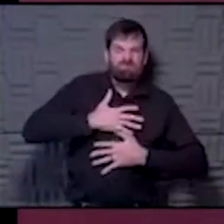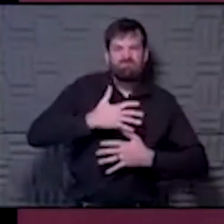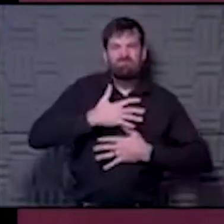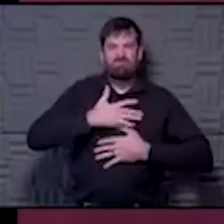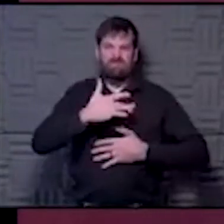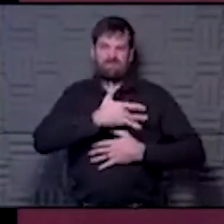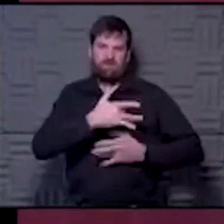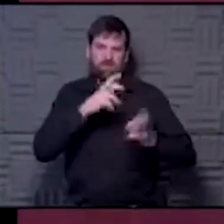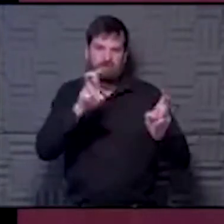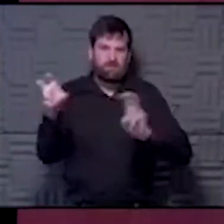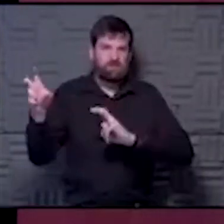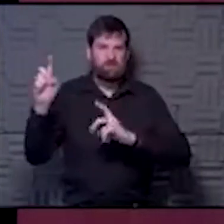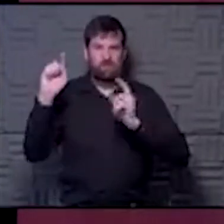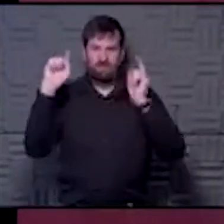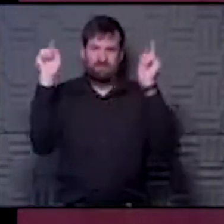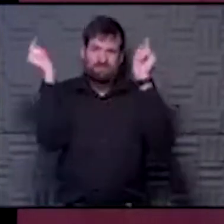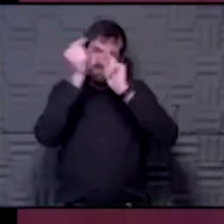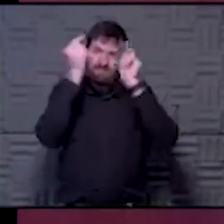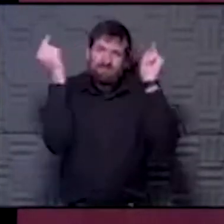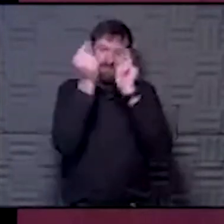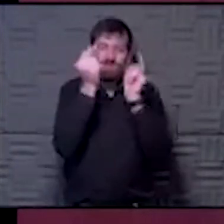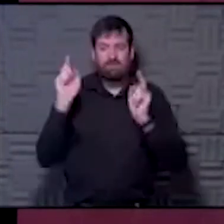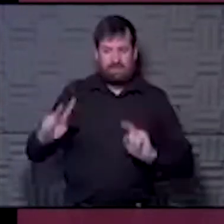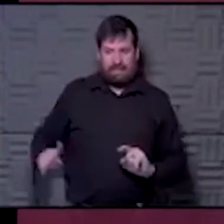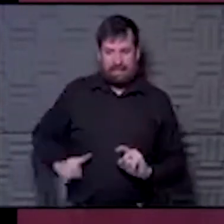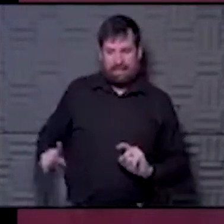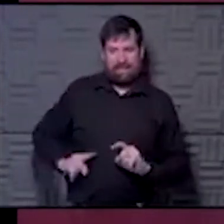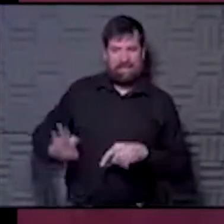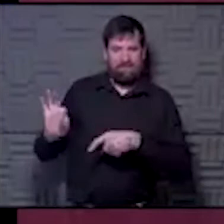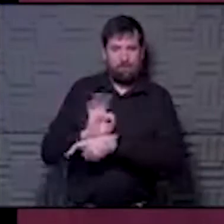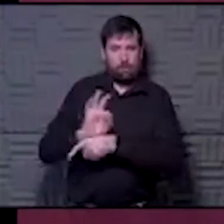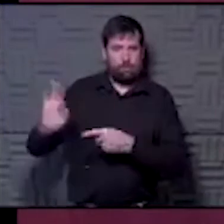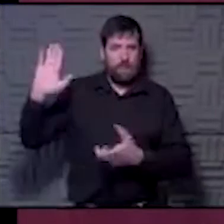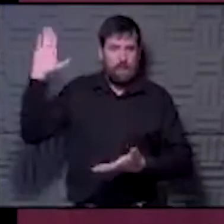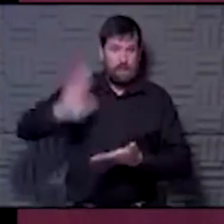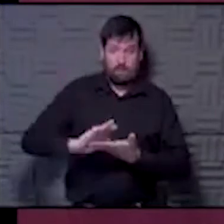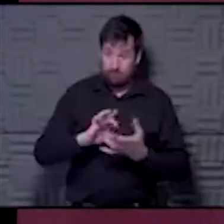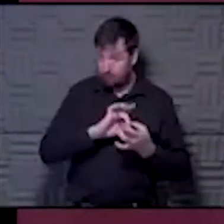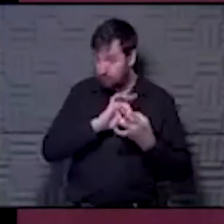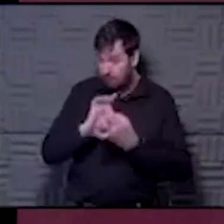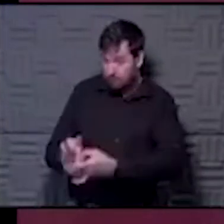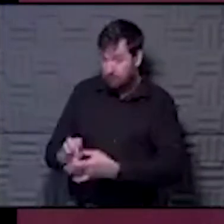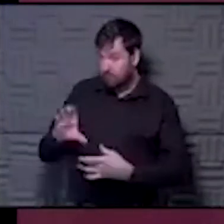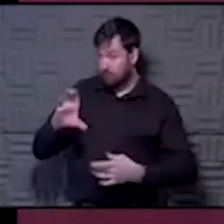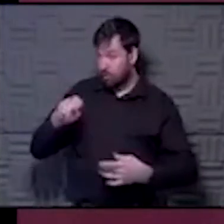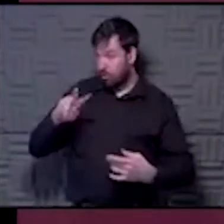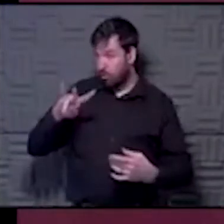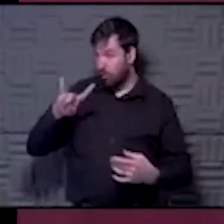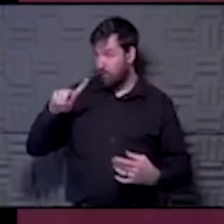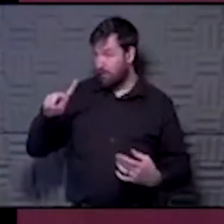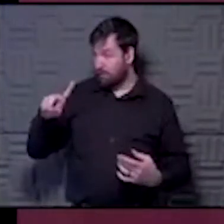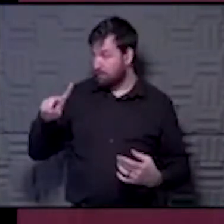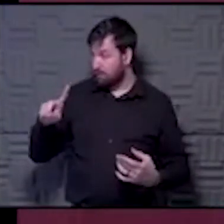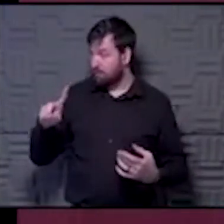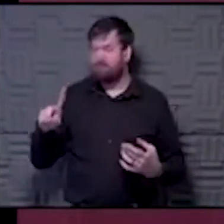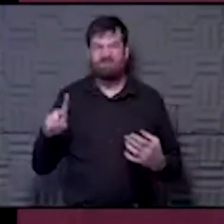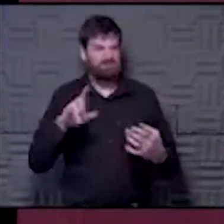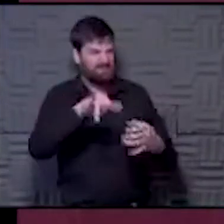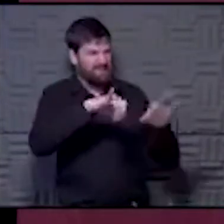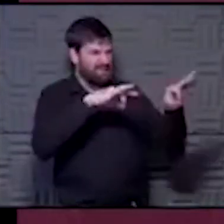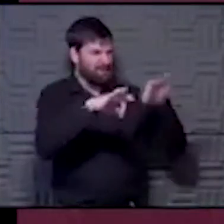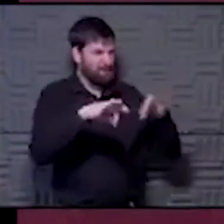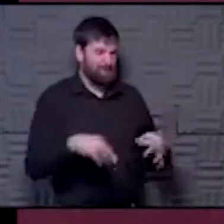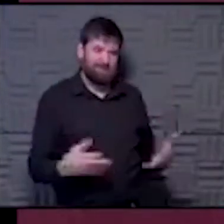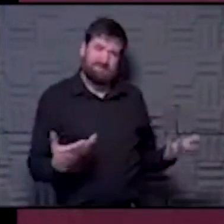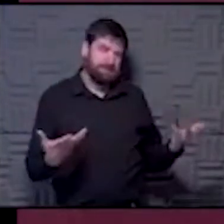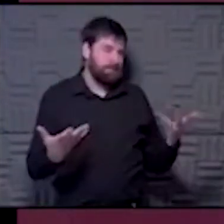issues, along with reduced kidney functionality. Is that all related to COVID? Hard to know from just that description. Yeah. I mean,